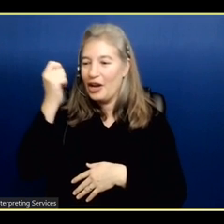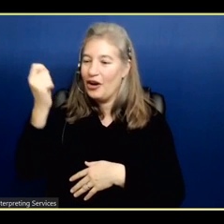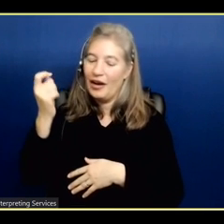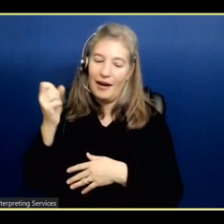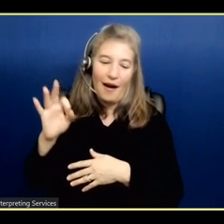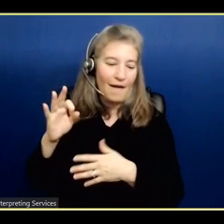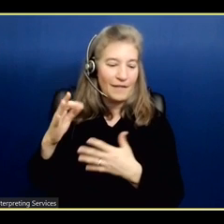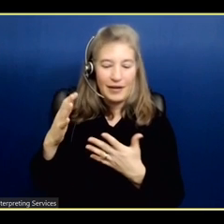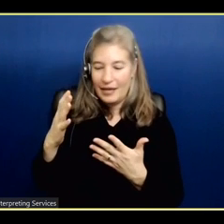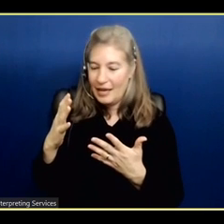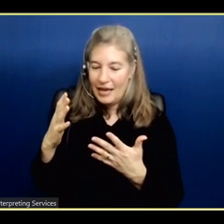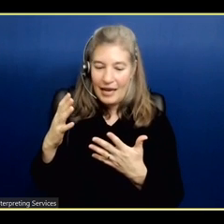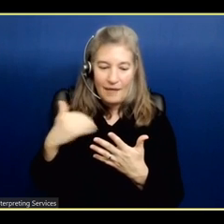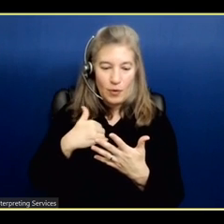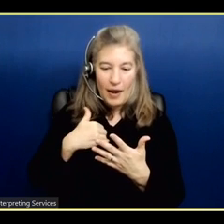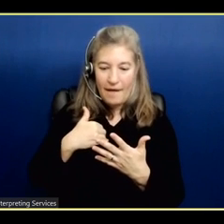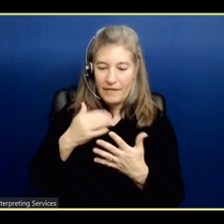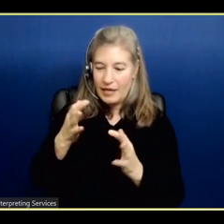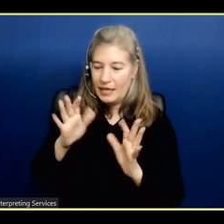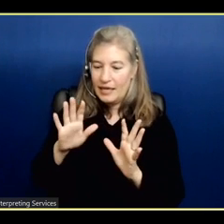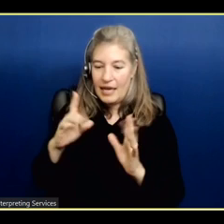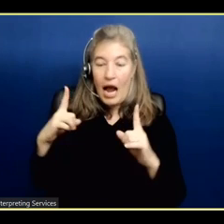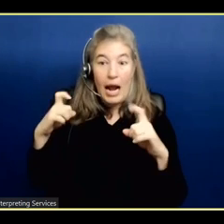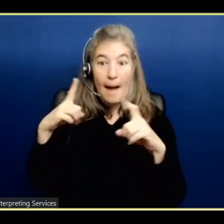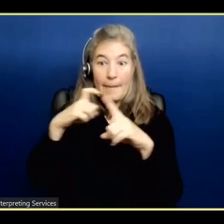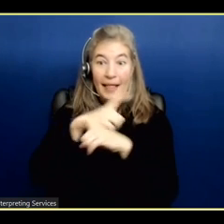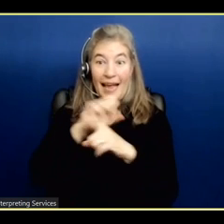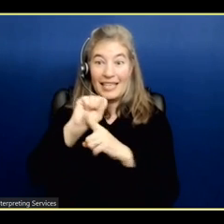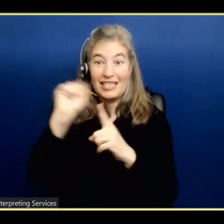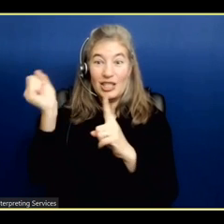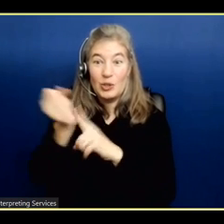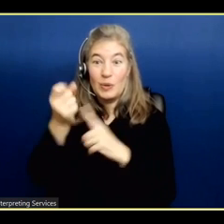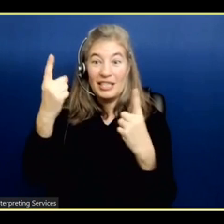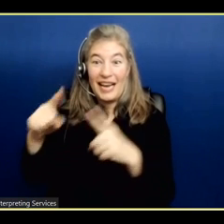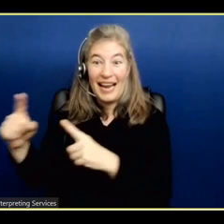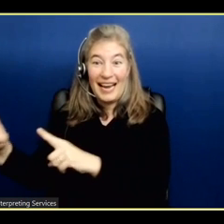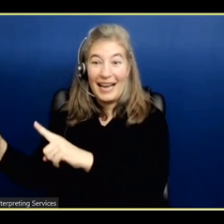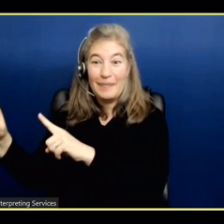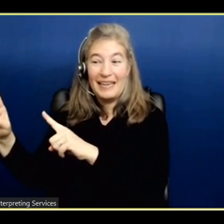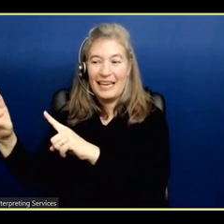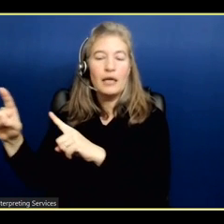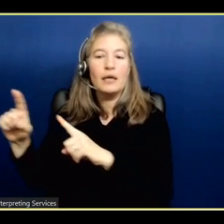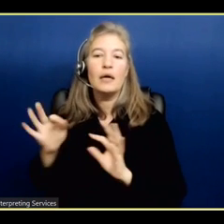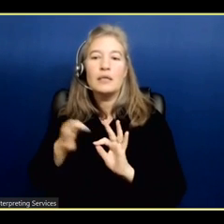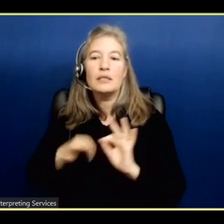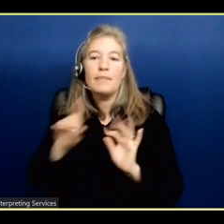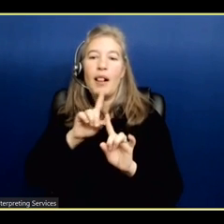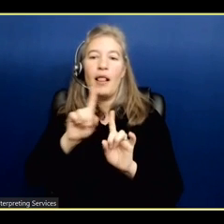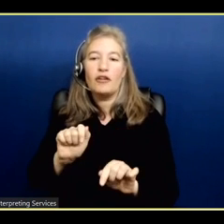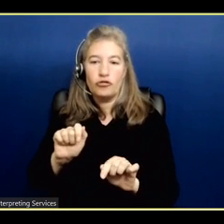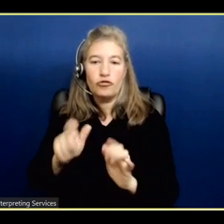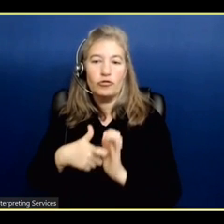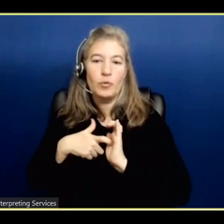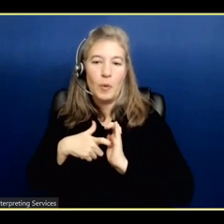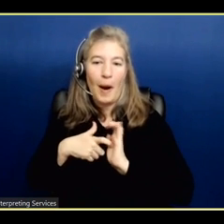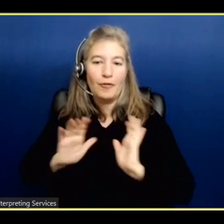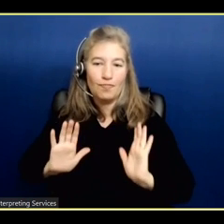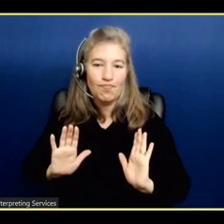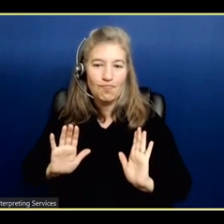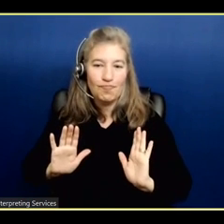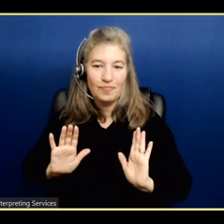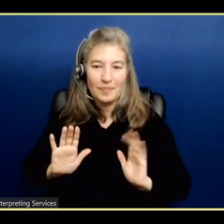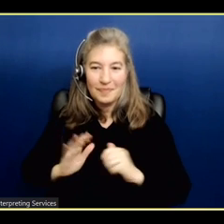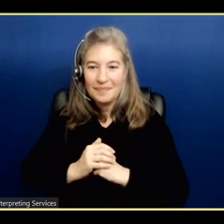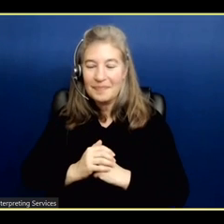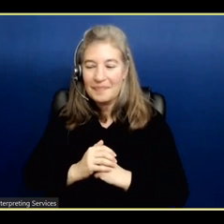some foundations and welcome conversations with us to act as intermediaries to be able to get